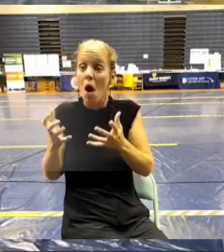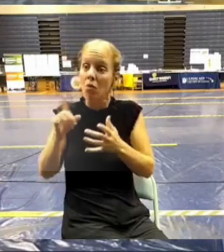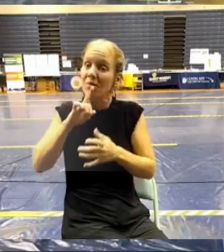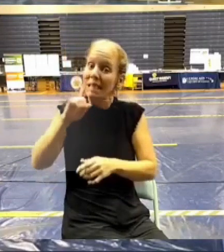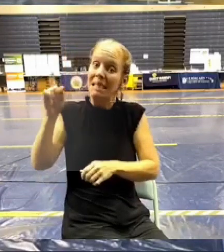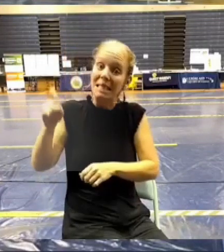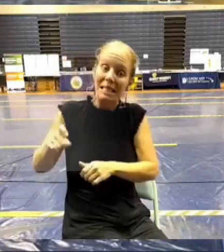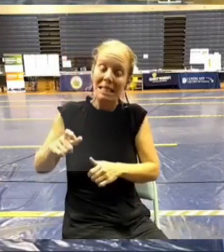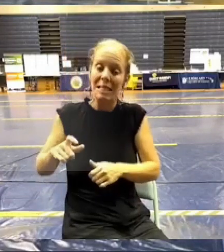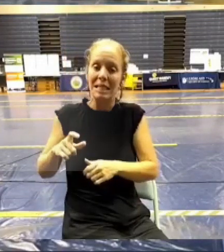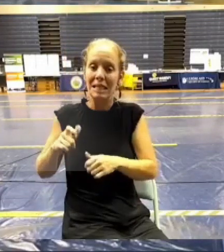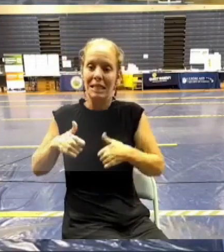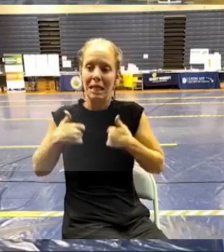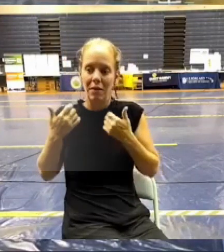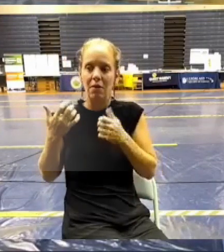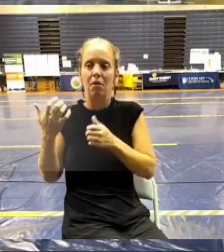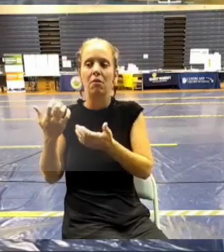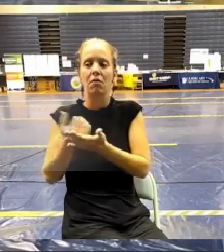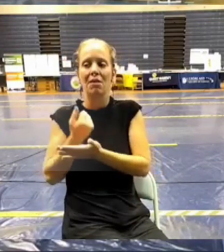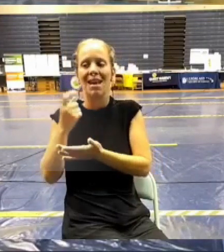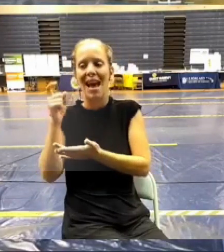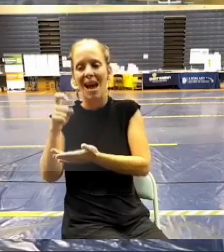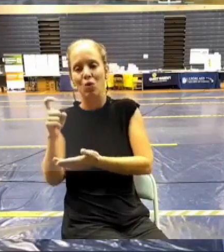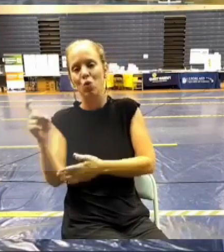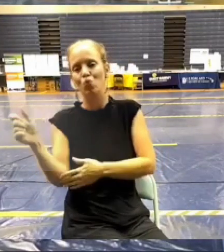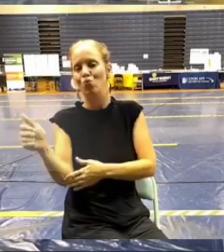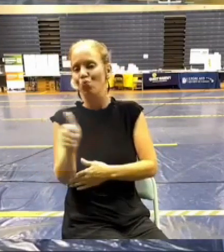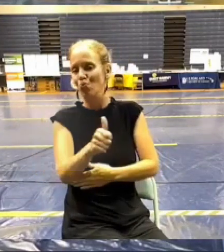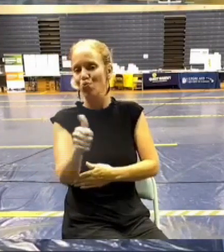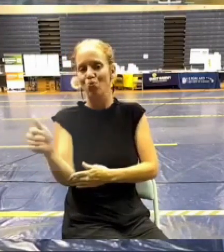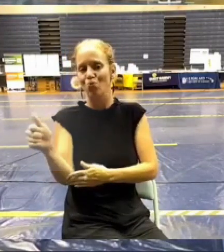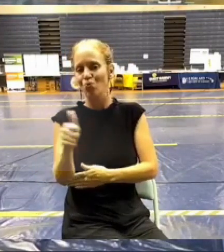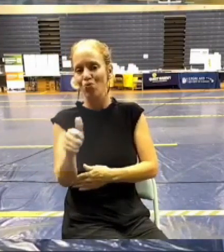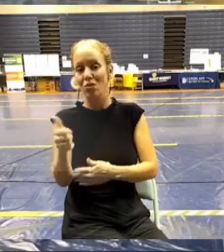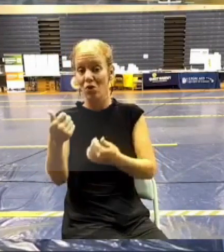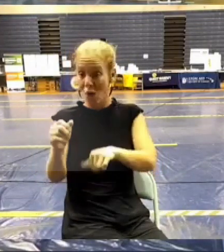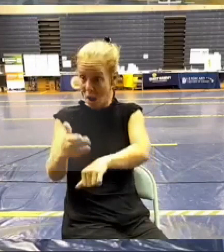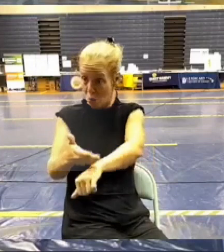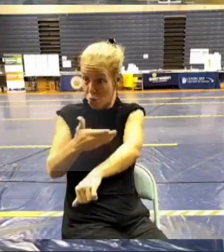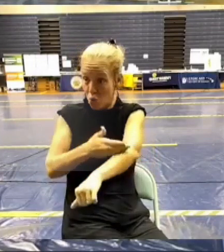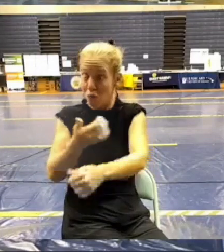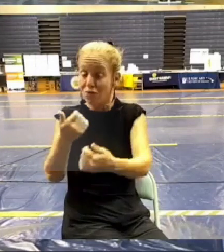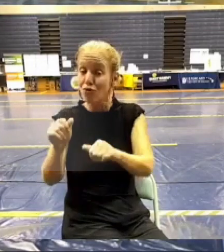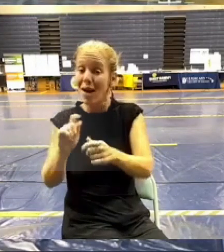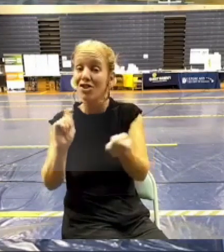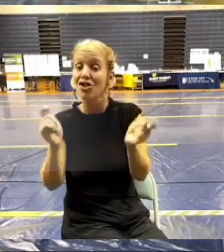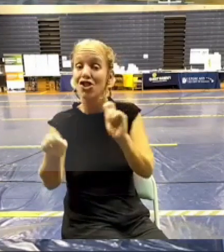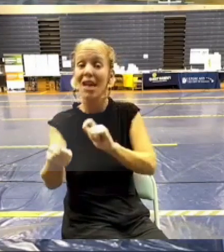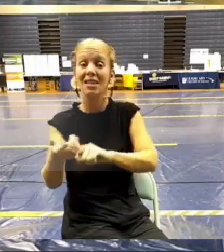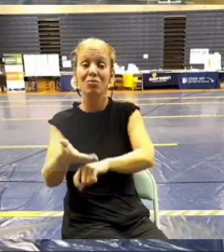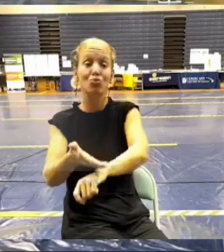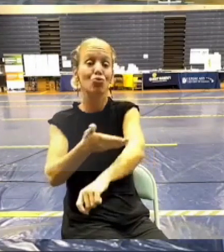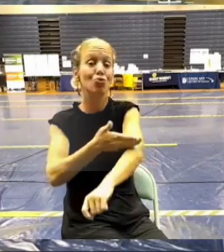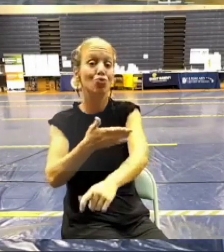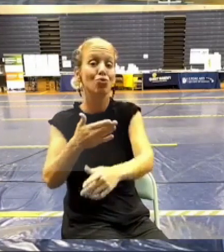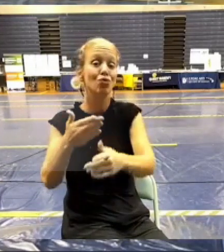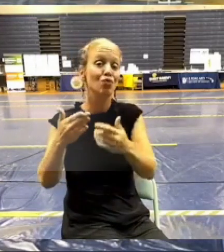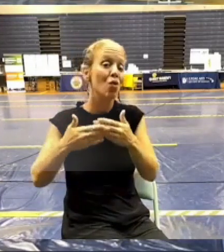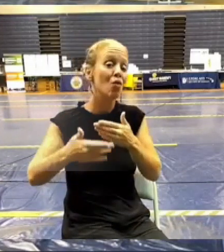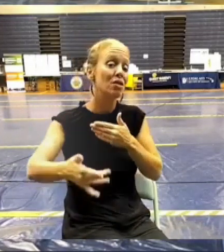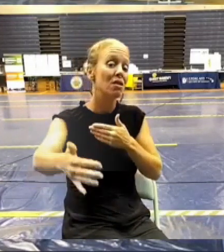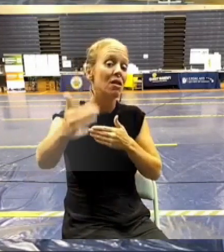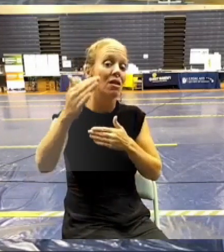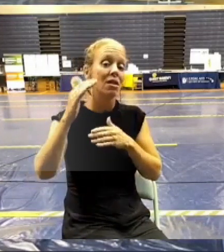unit, are gonna have to go ahead and commute for that unit. We will try to improve that over time. Maybe as we build out